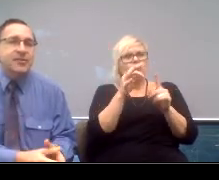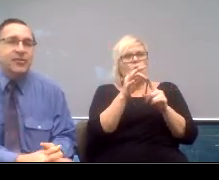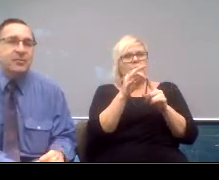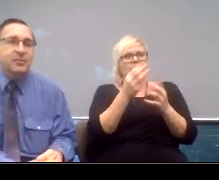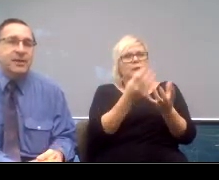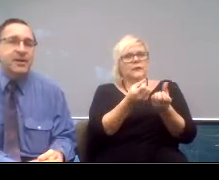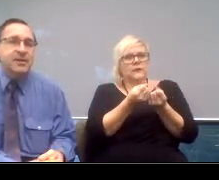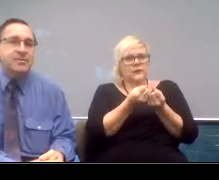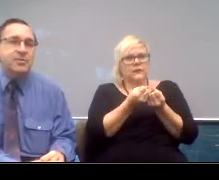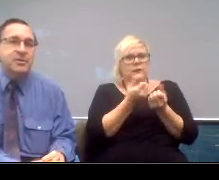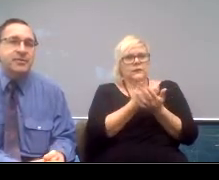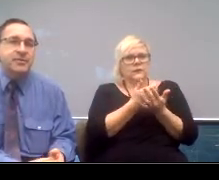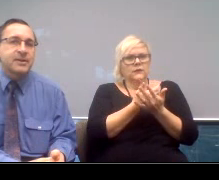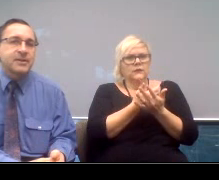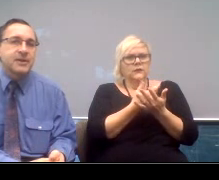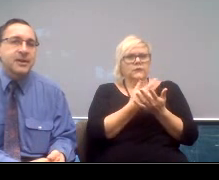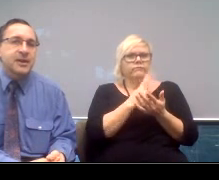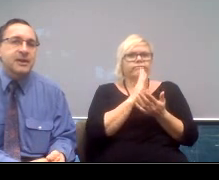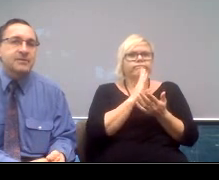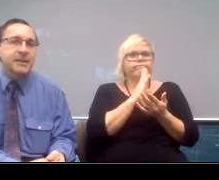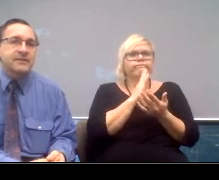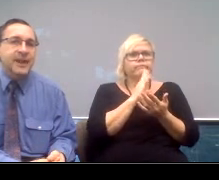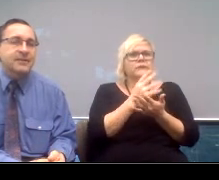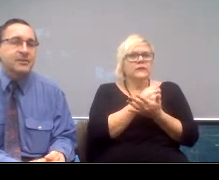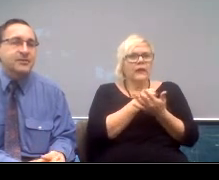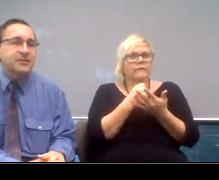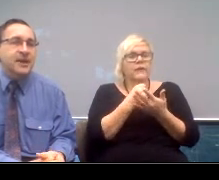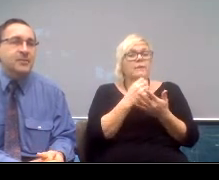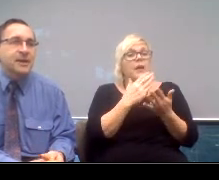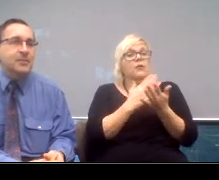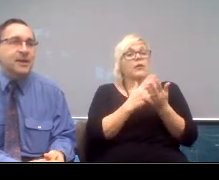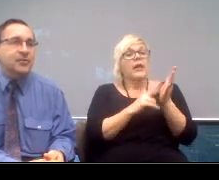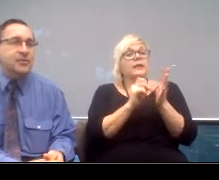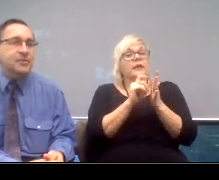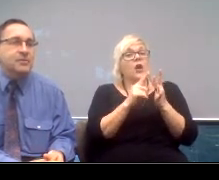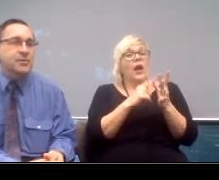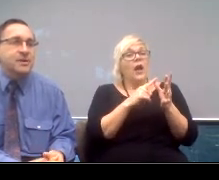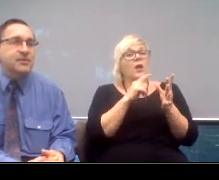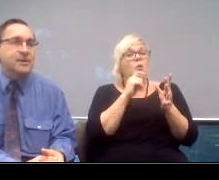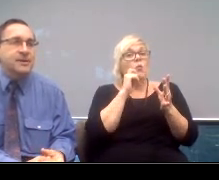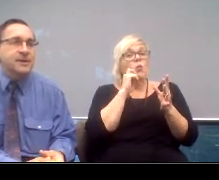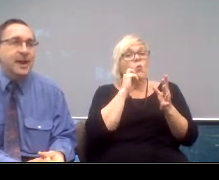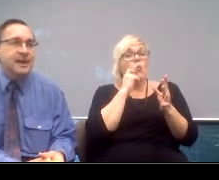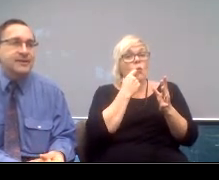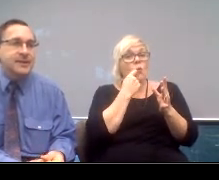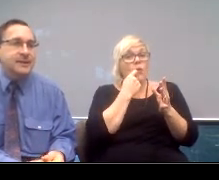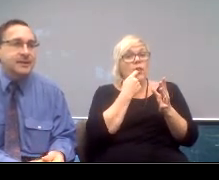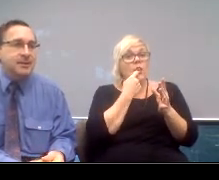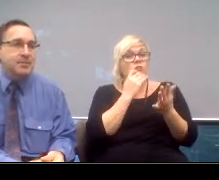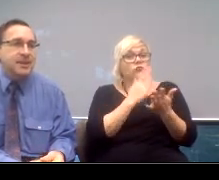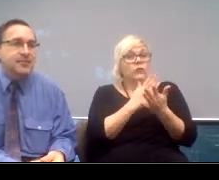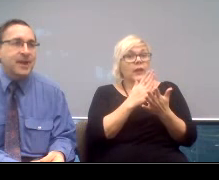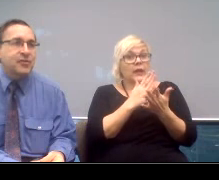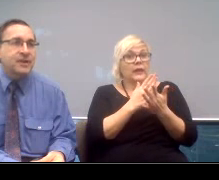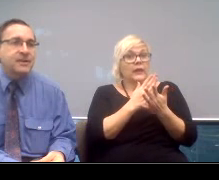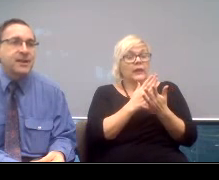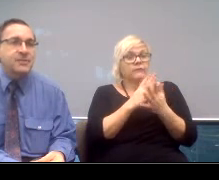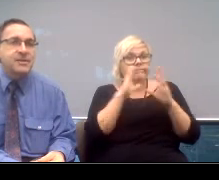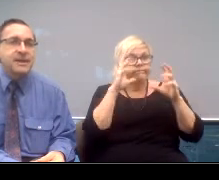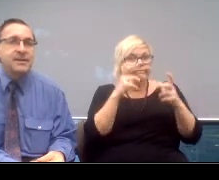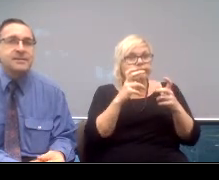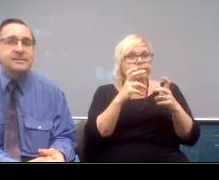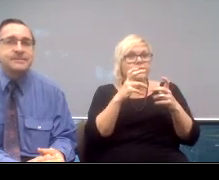the agency would be very supportive of the intent of developing a much stronger and more innovative AT manufacturing